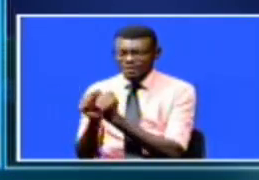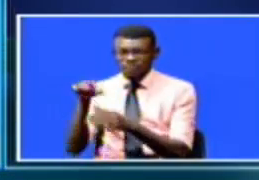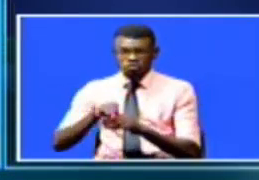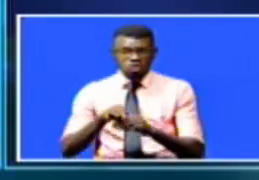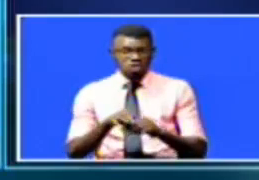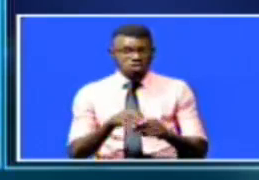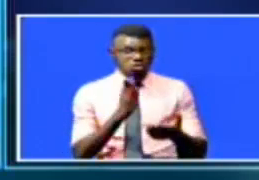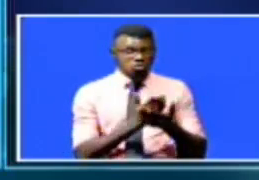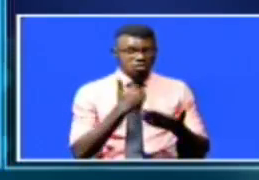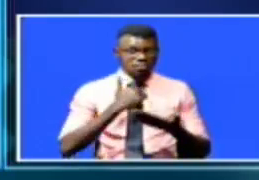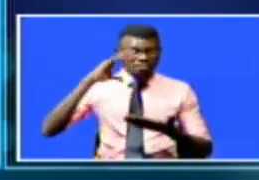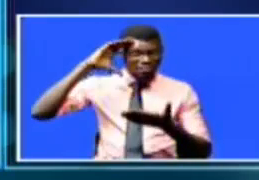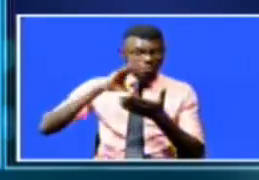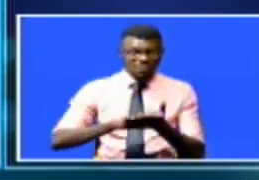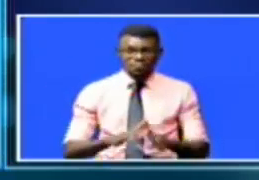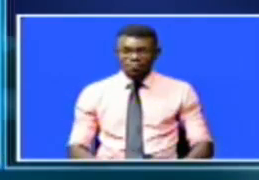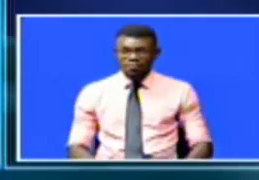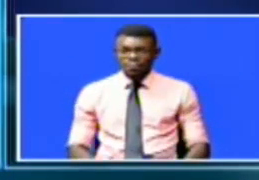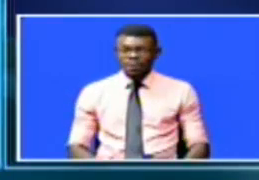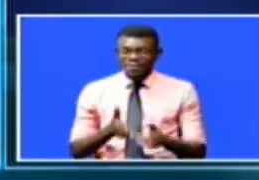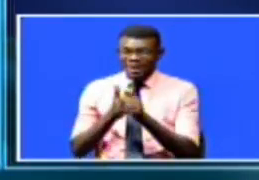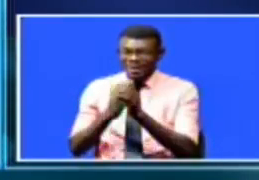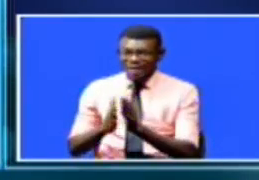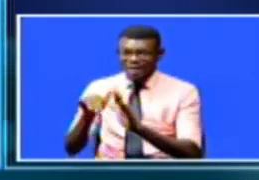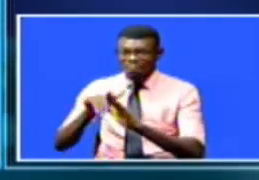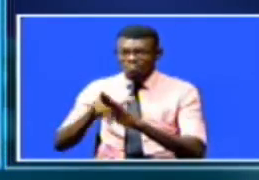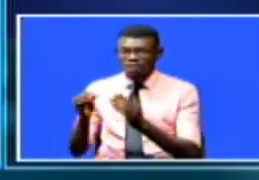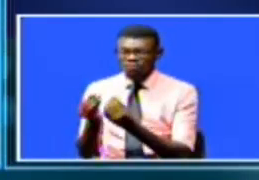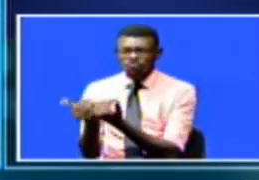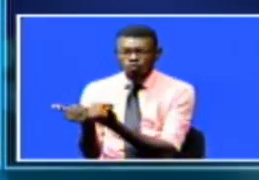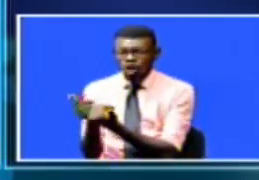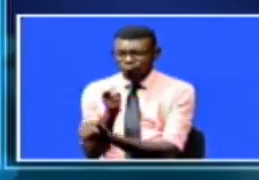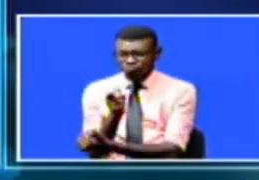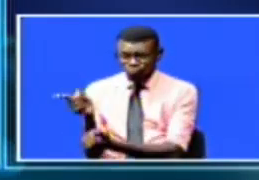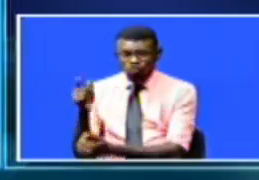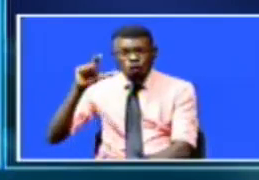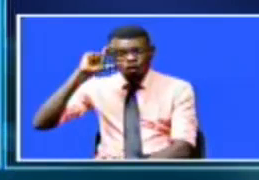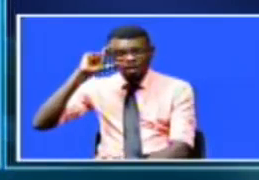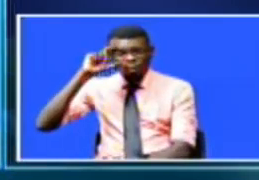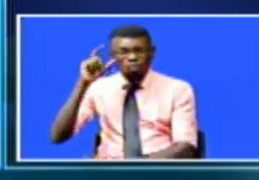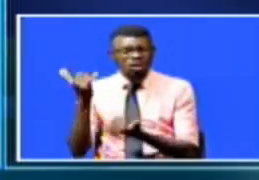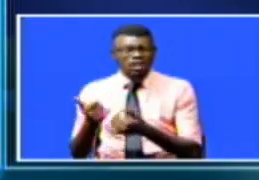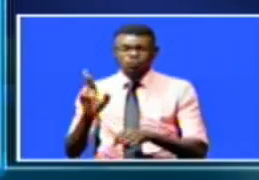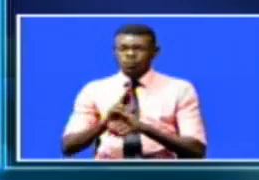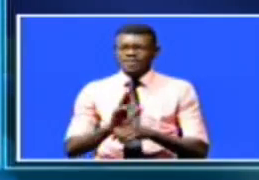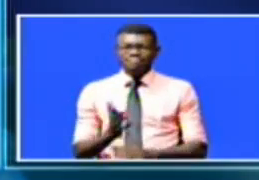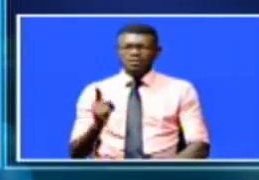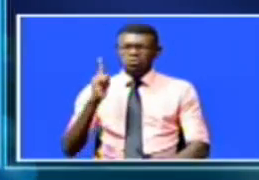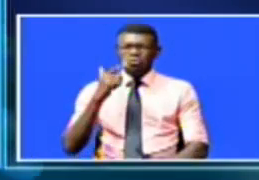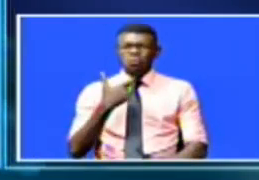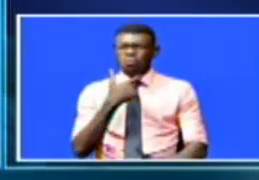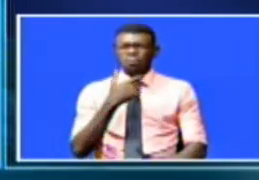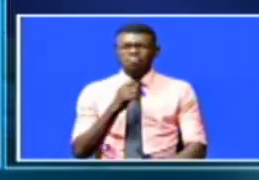that the minority leader, who now used a draconian provision in the standing orders,